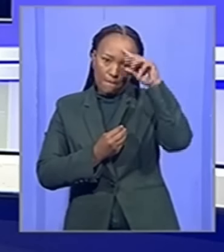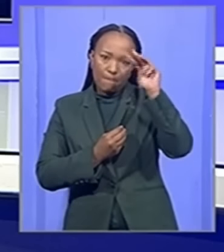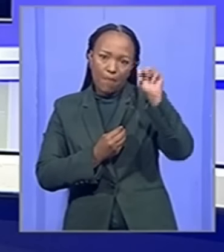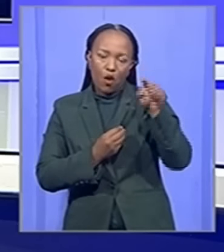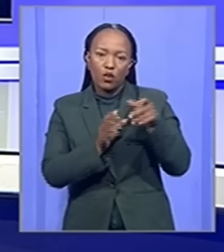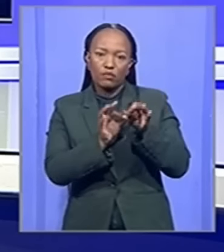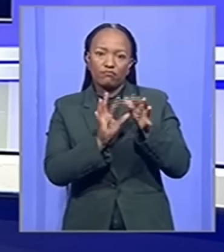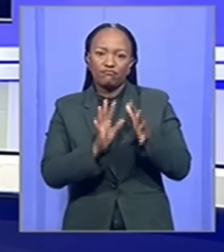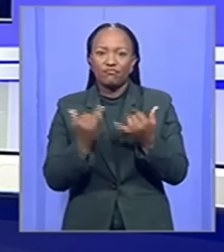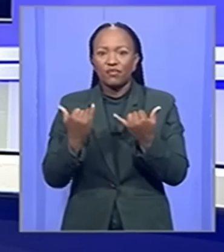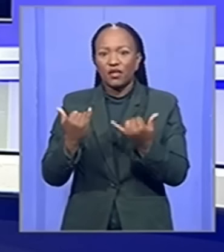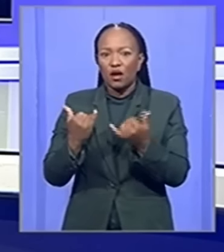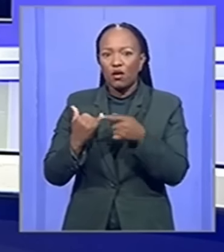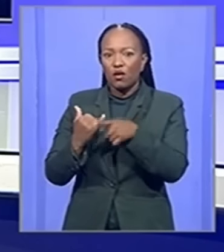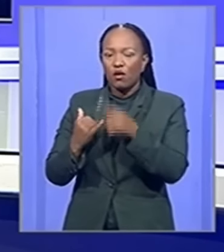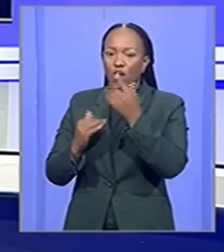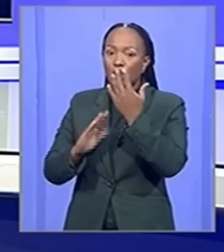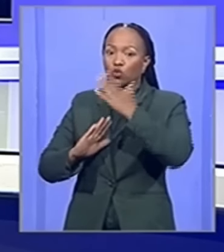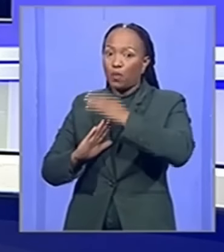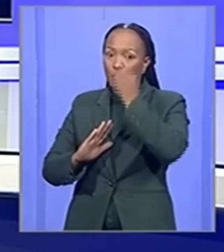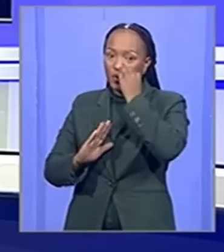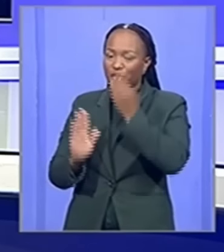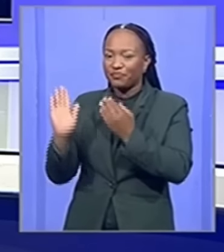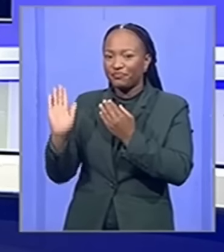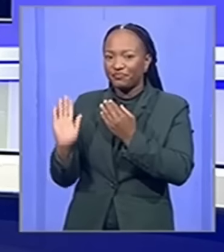re dithakgole ka o lekola se itlhommeng pele.